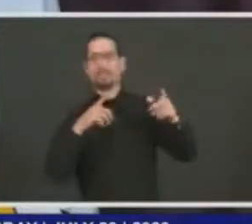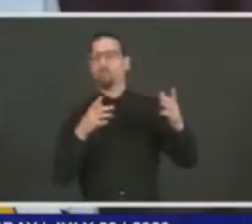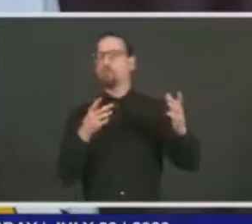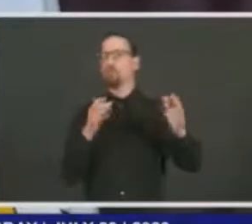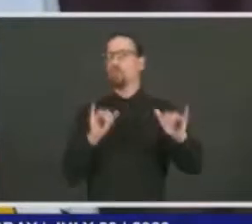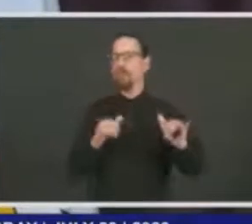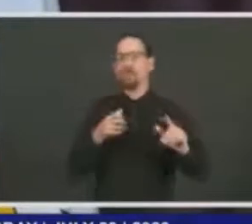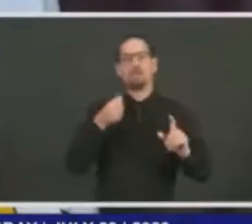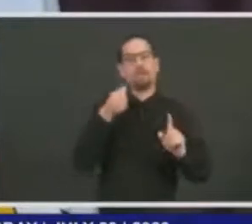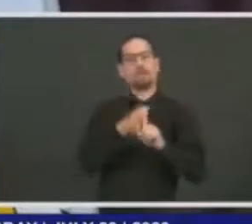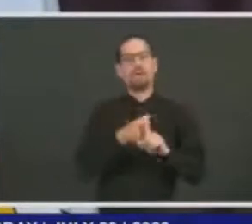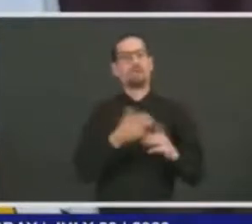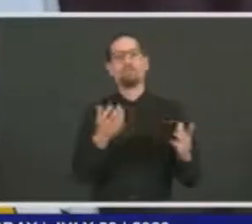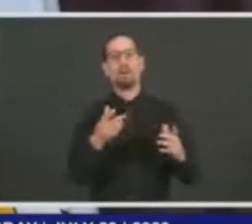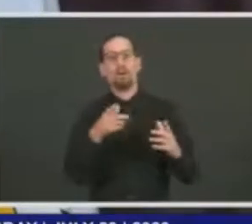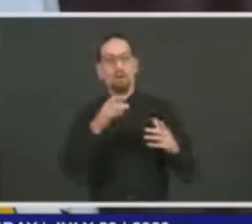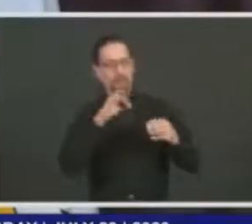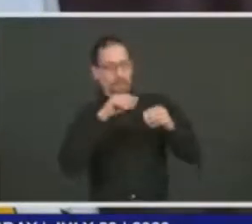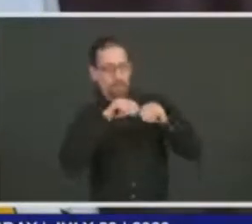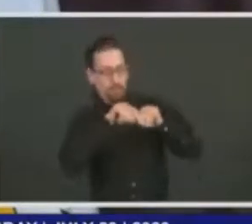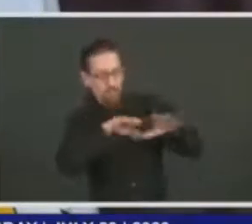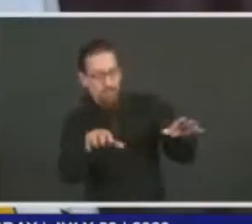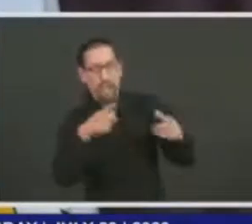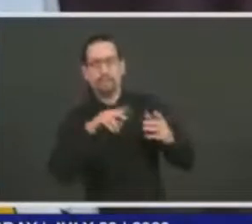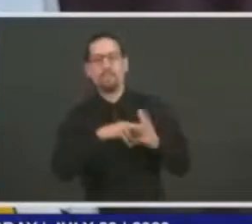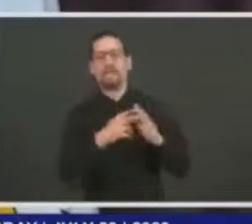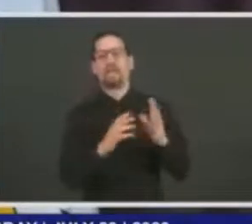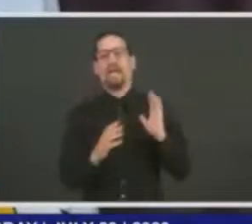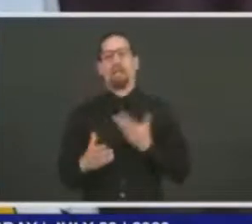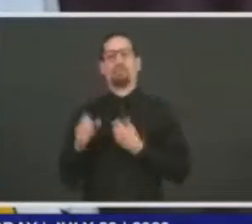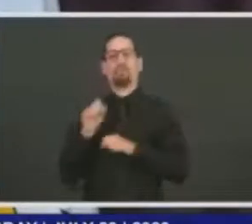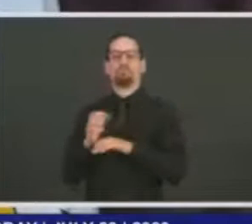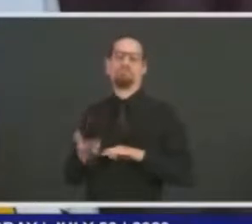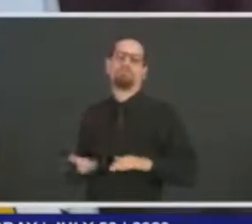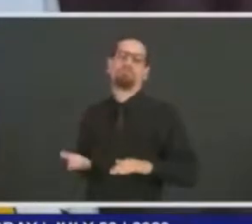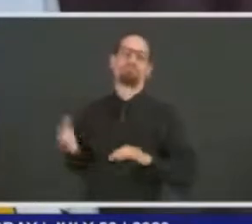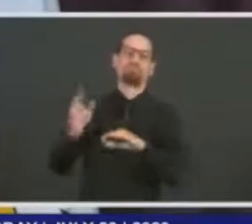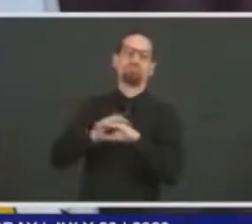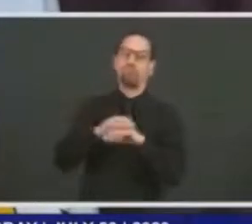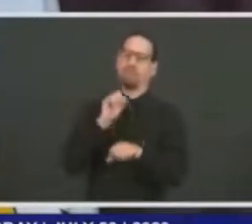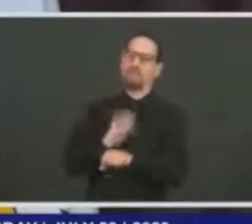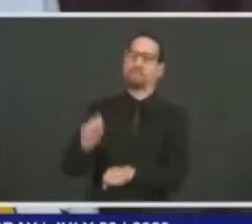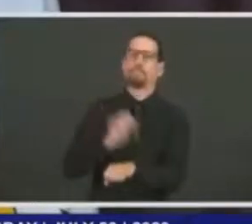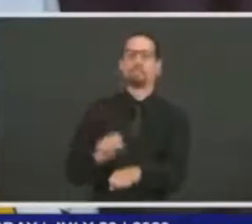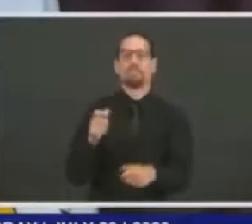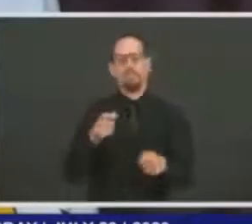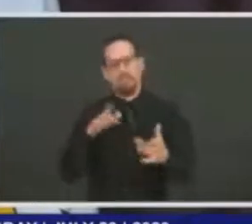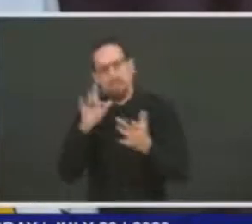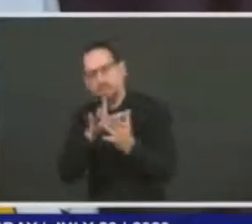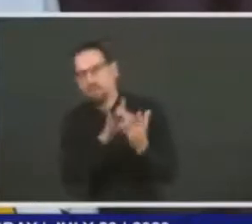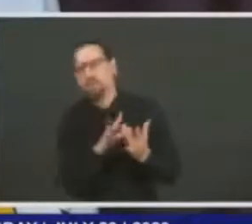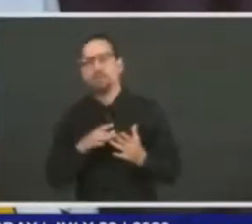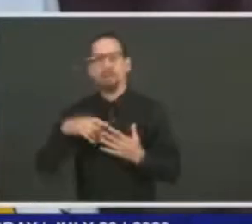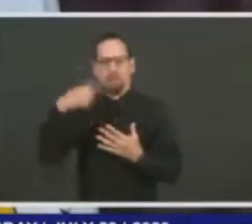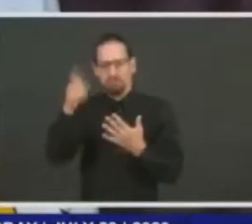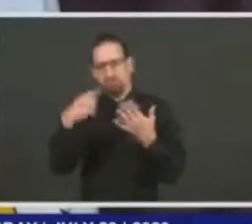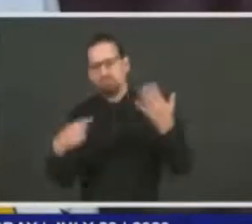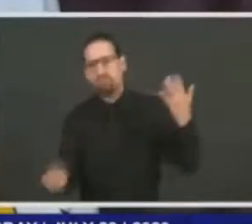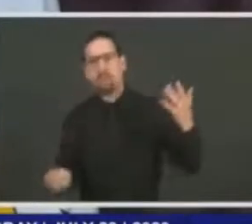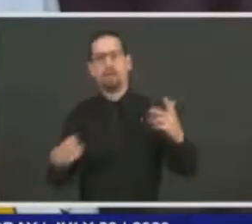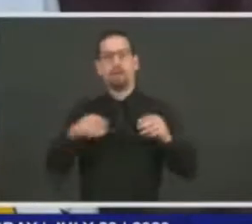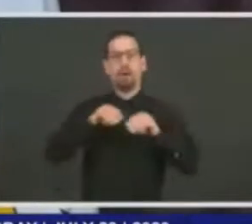painstakingly to make sure that people can return to work safely, can make sure that people can return to school where they need